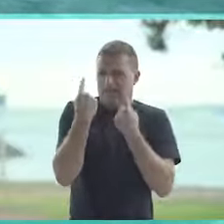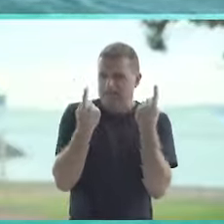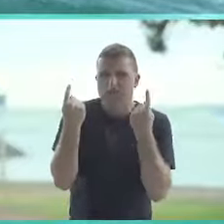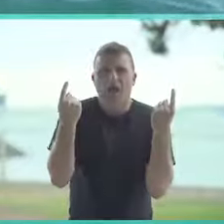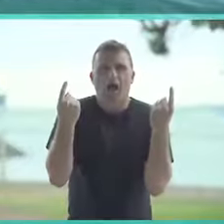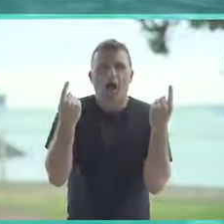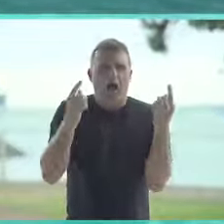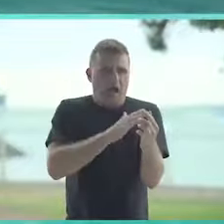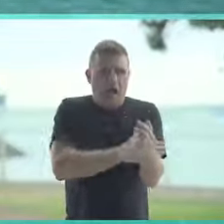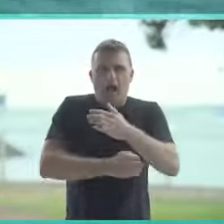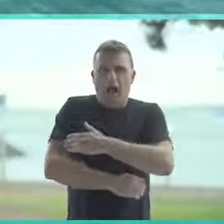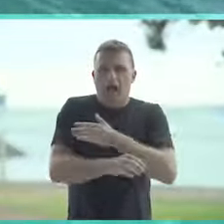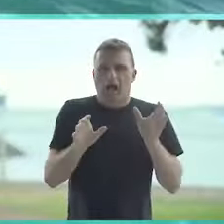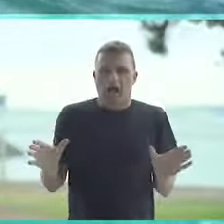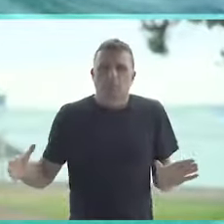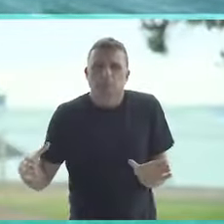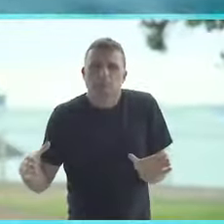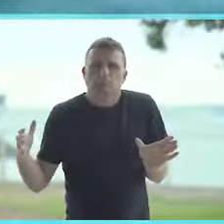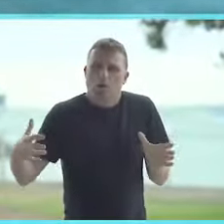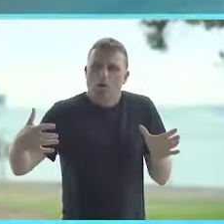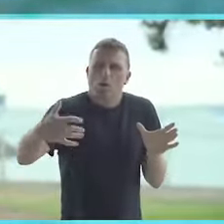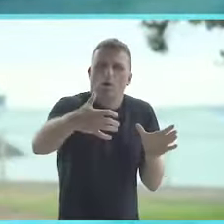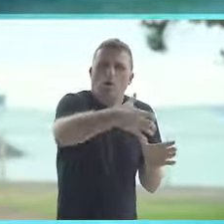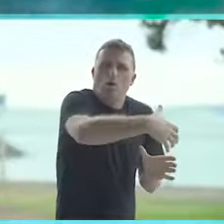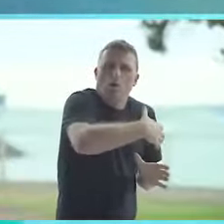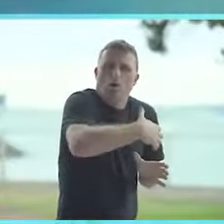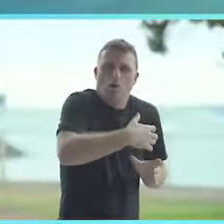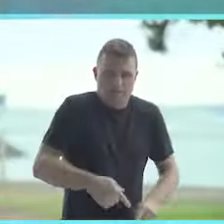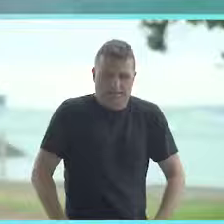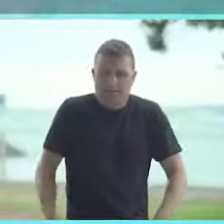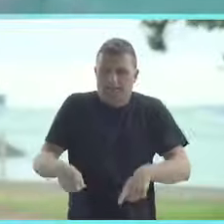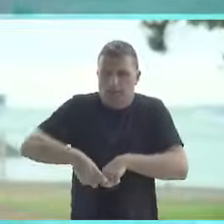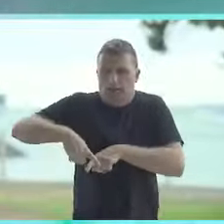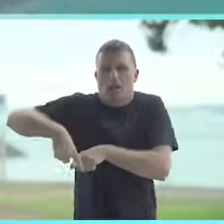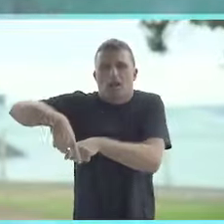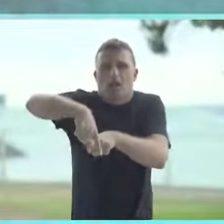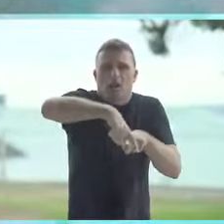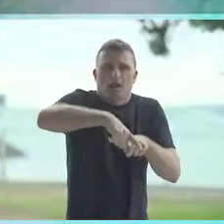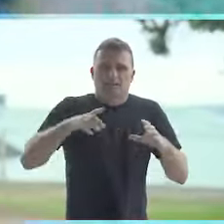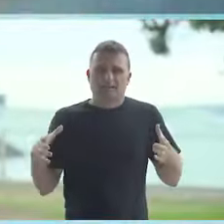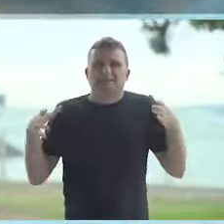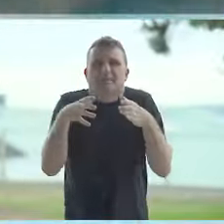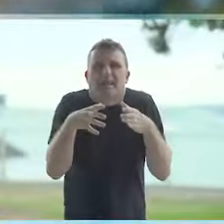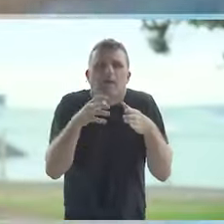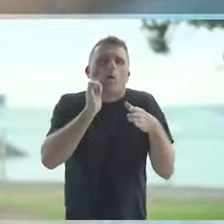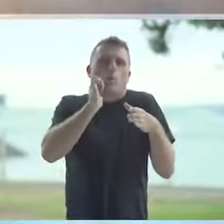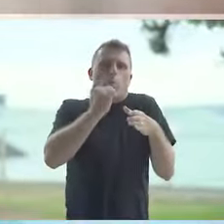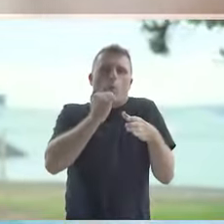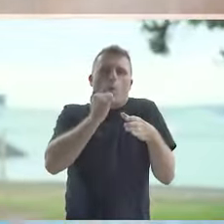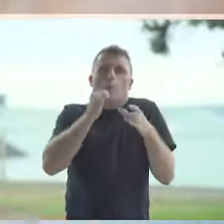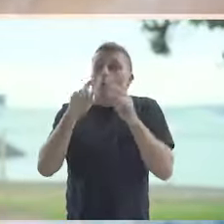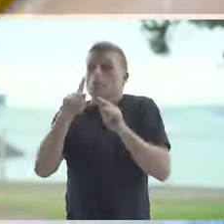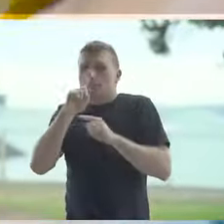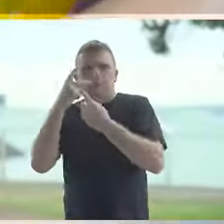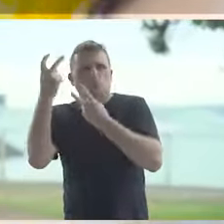The huddle position is used to keep a group together. You put your arms around each other's waist and link legs. This keeps you tight